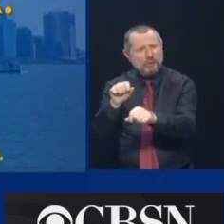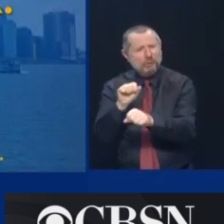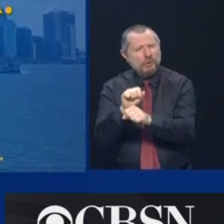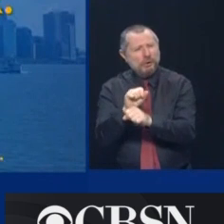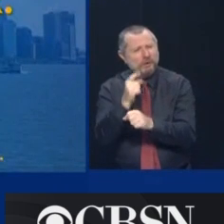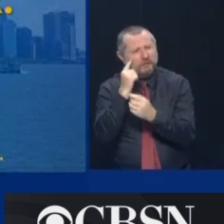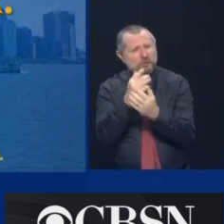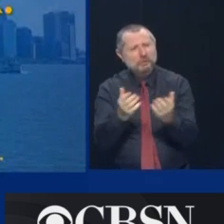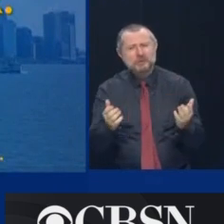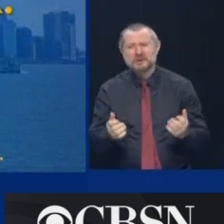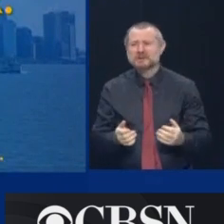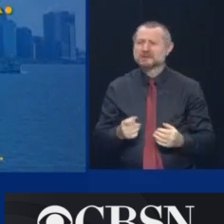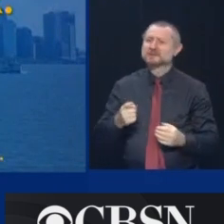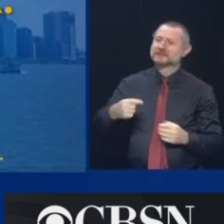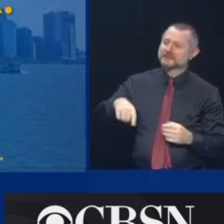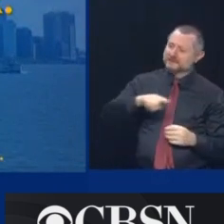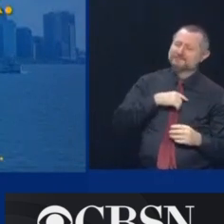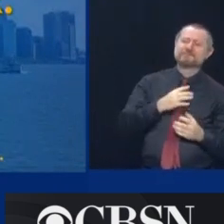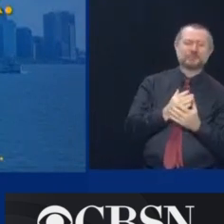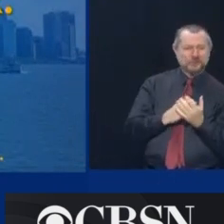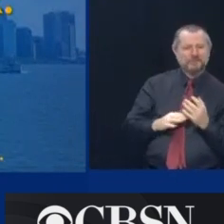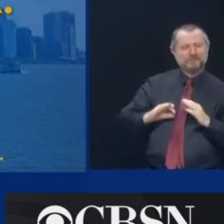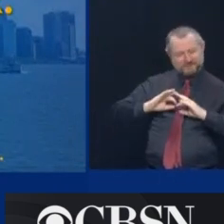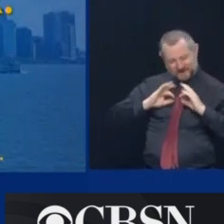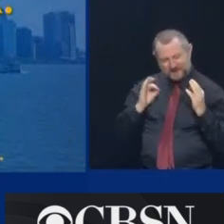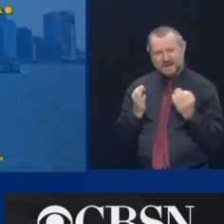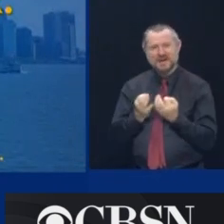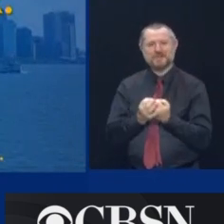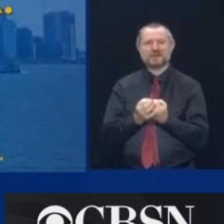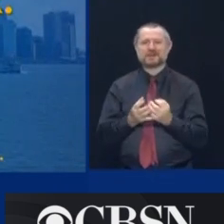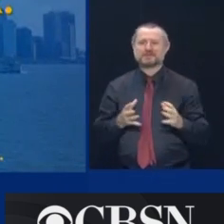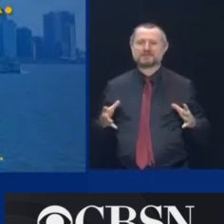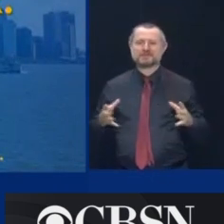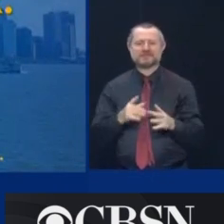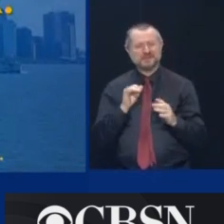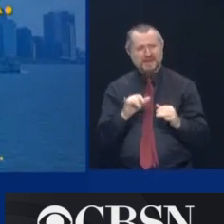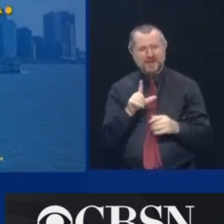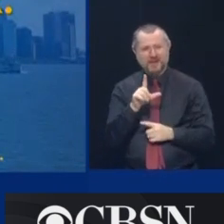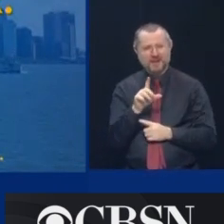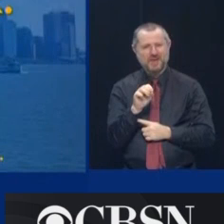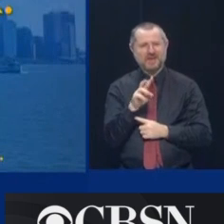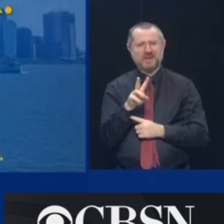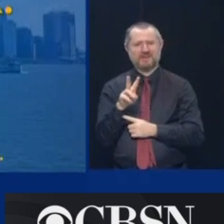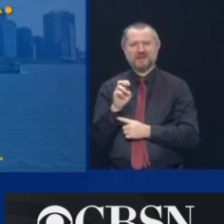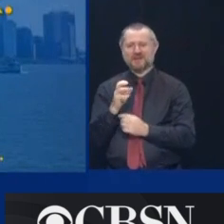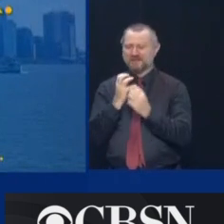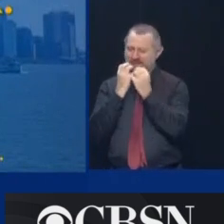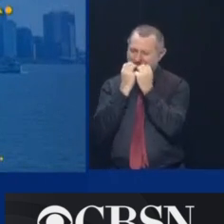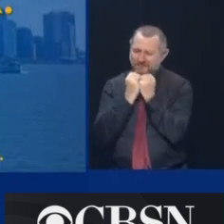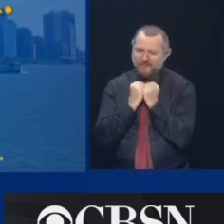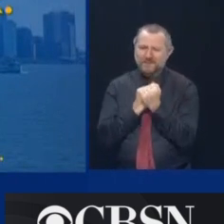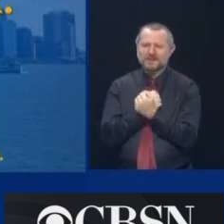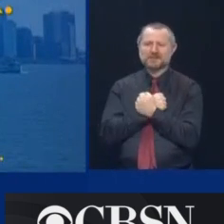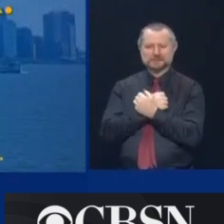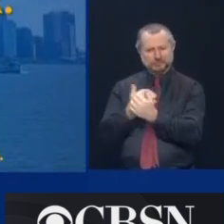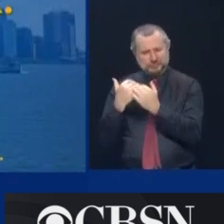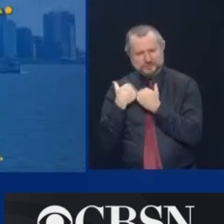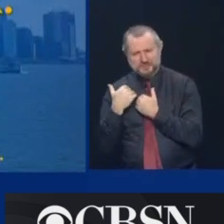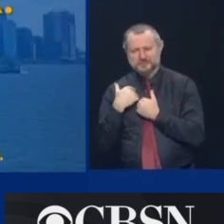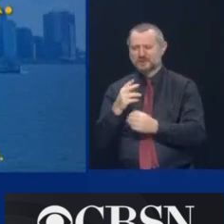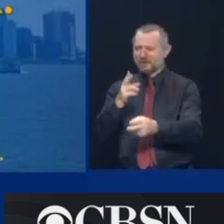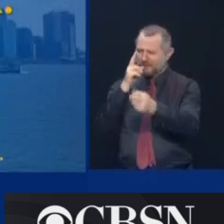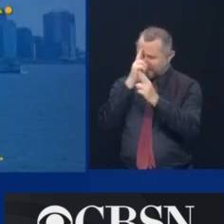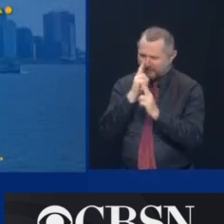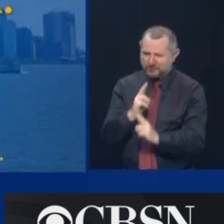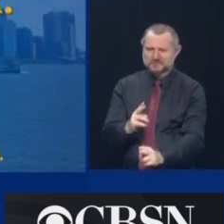family. We acted out of love. And we acted out of duty and honor and respect